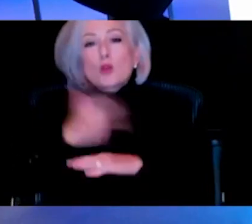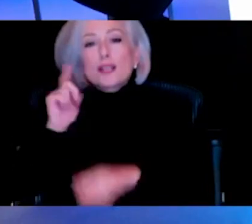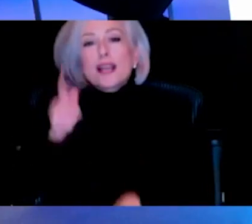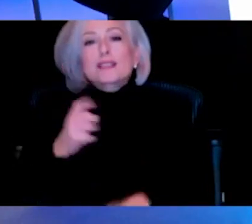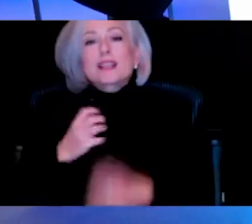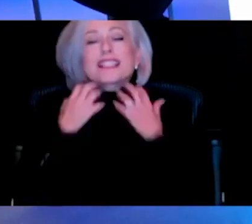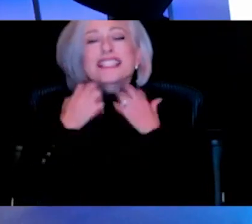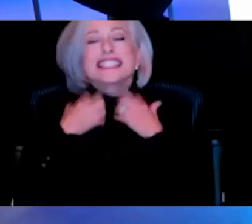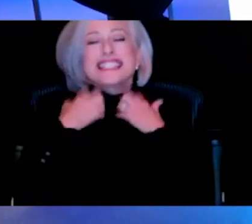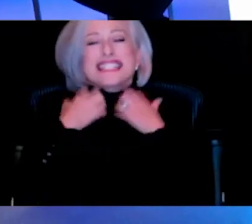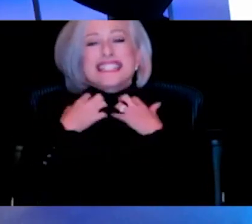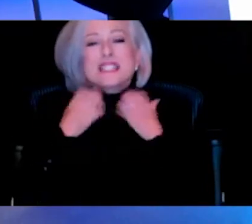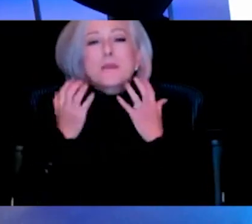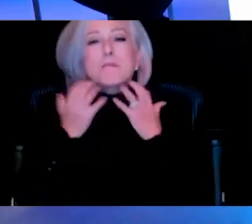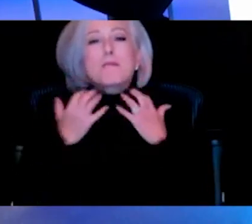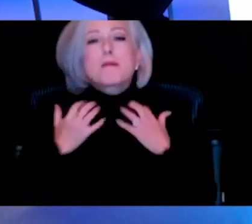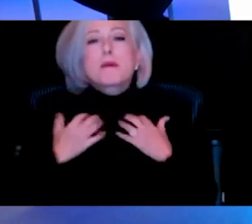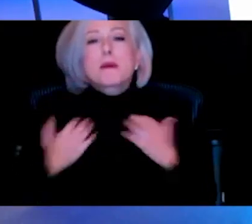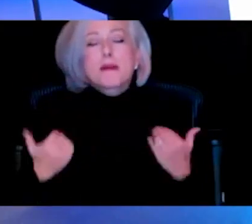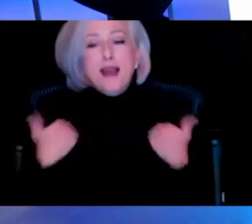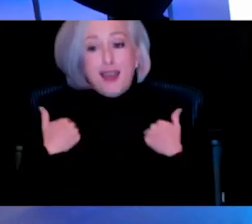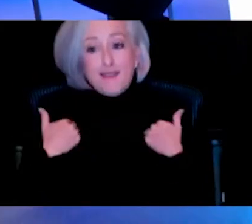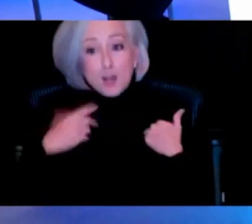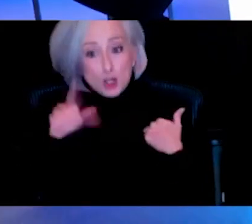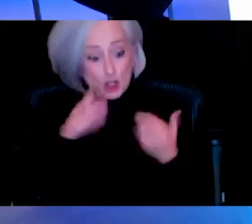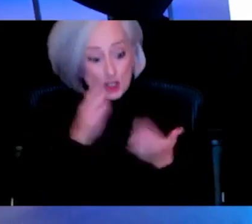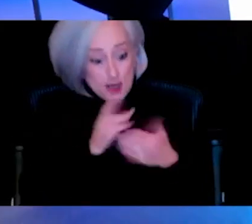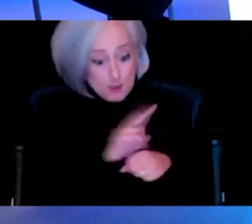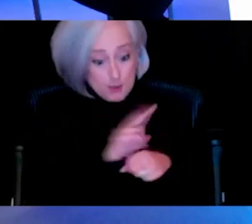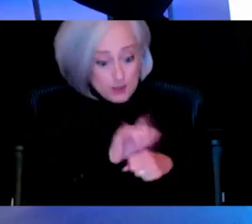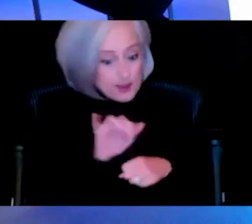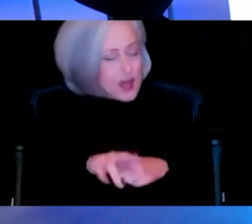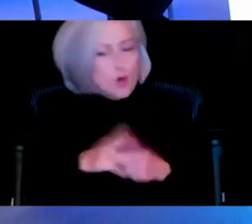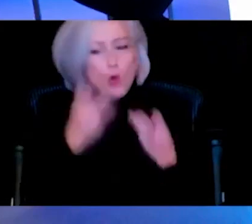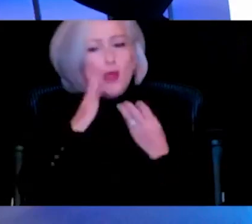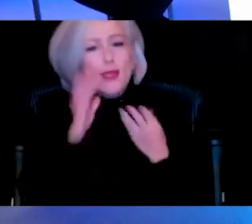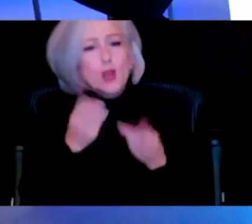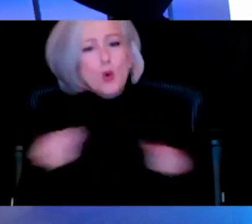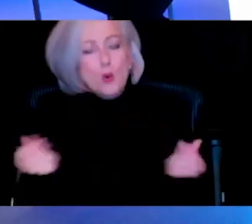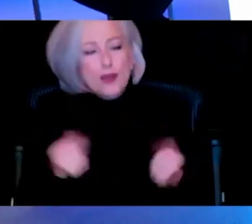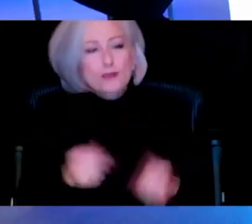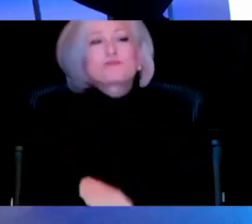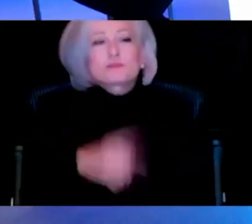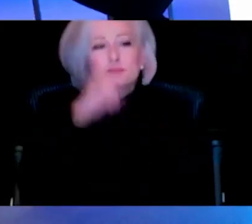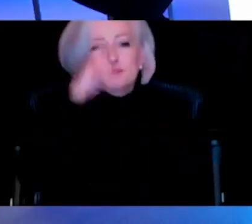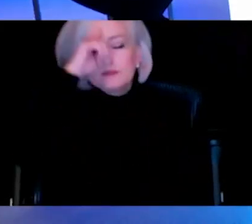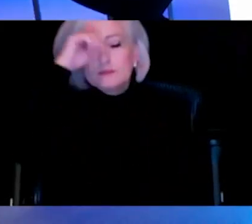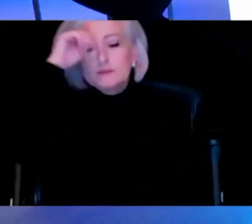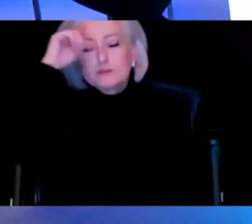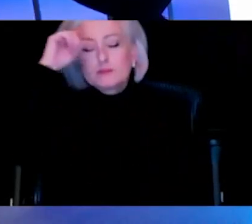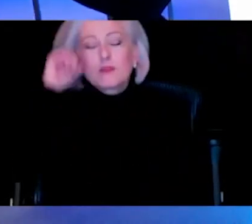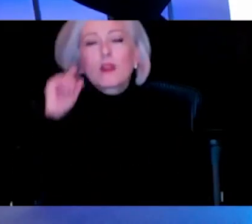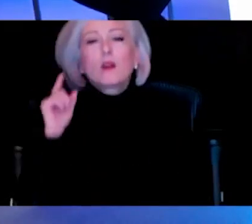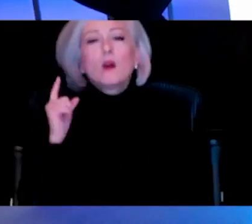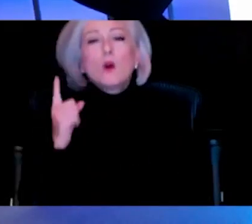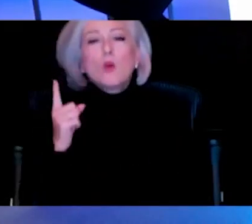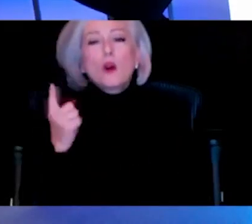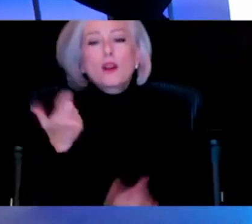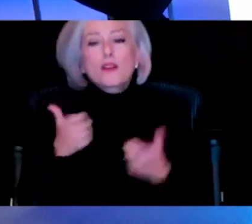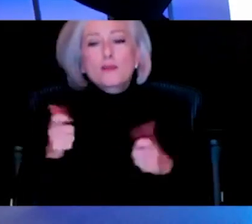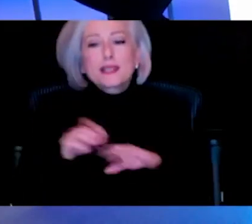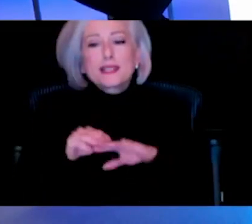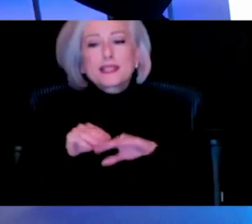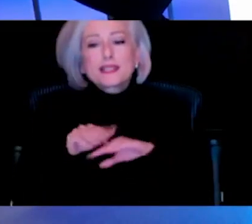those bumps go away, or is that something she should just stop using? So one of the biggest, side effects of retinol is